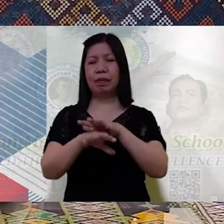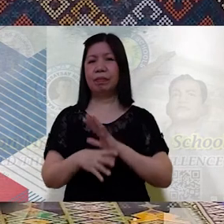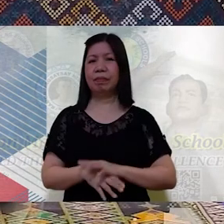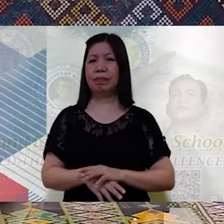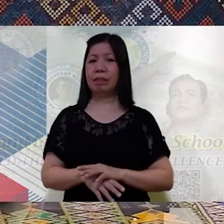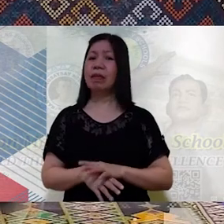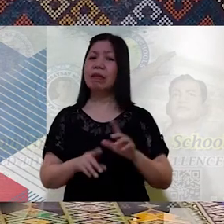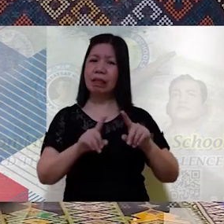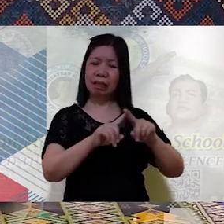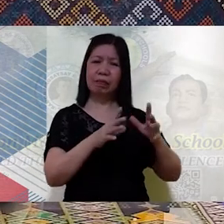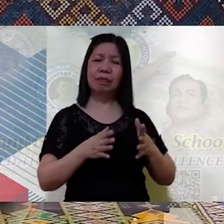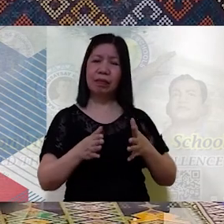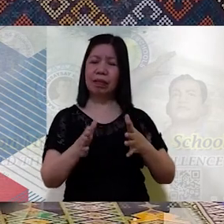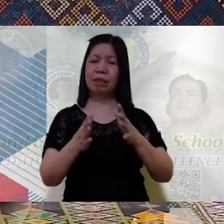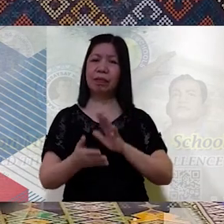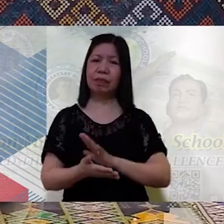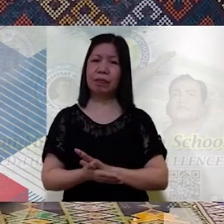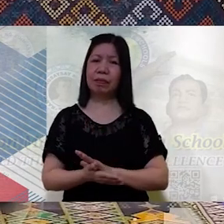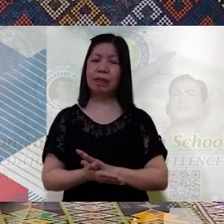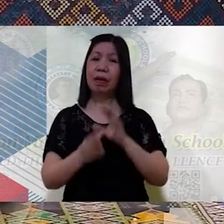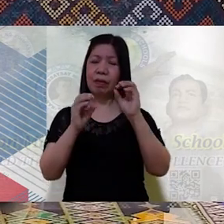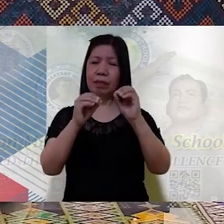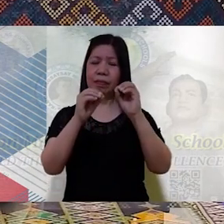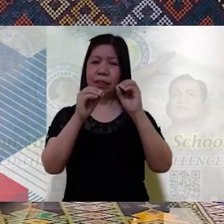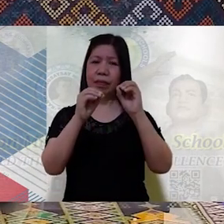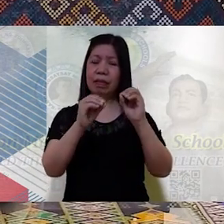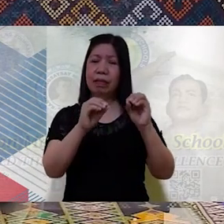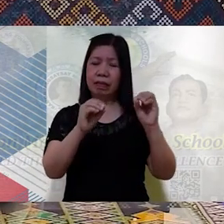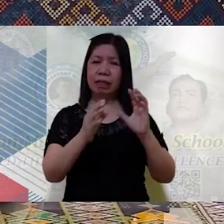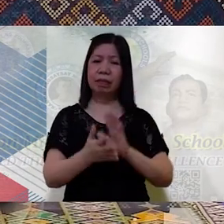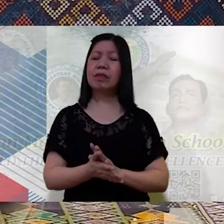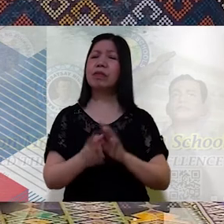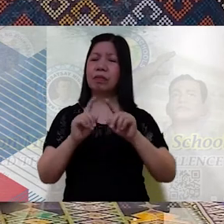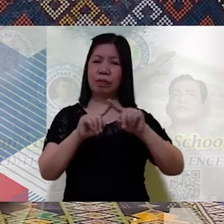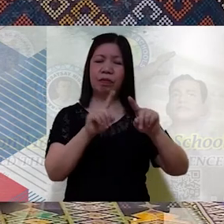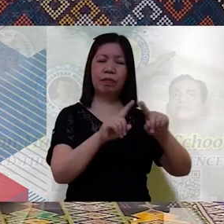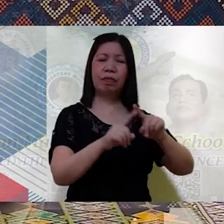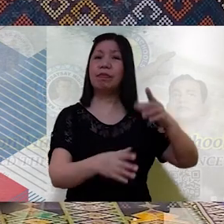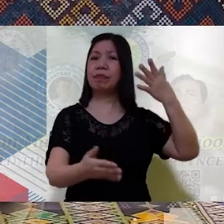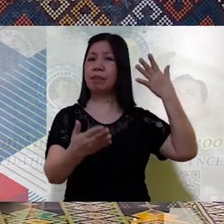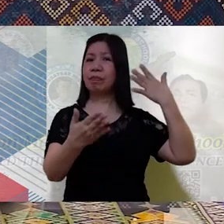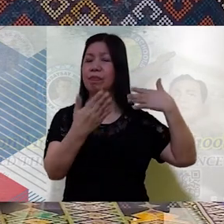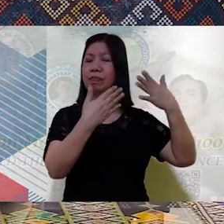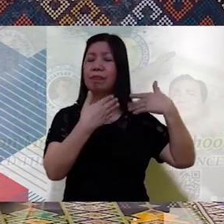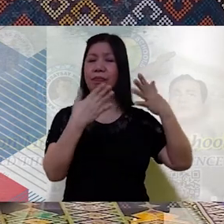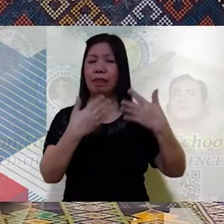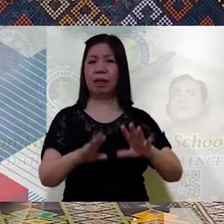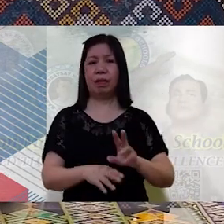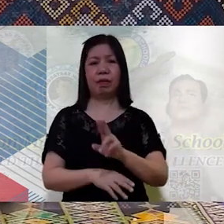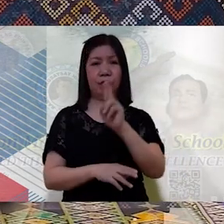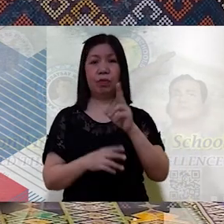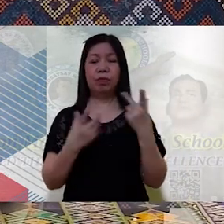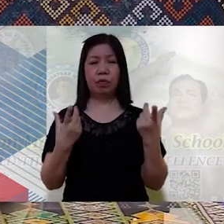in a way and methods of teaching which are different from those which are used